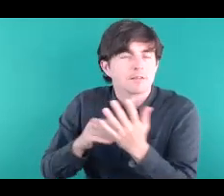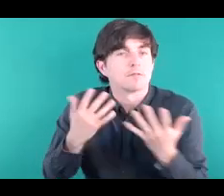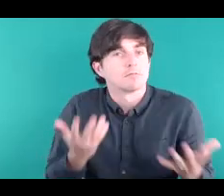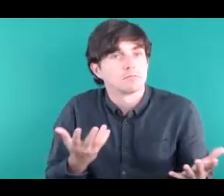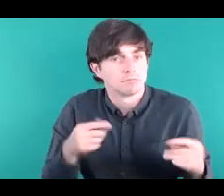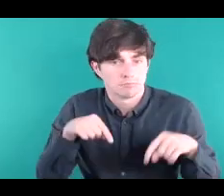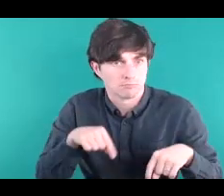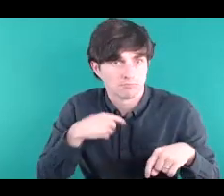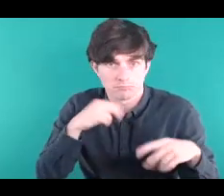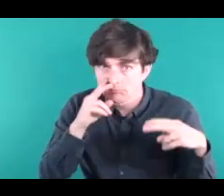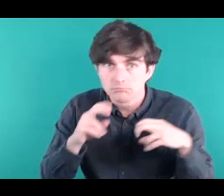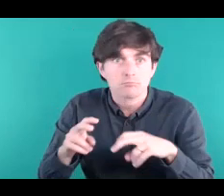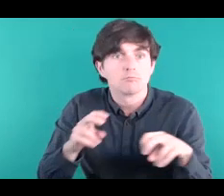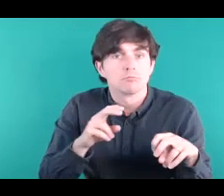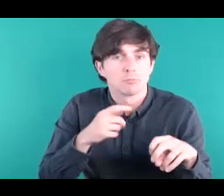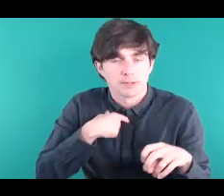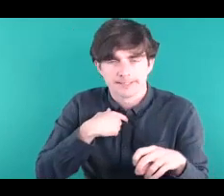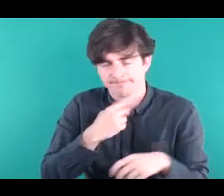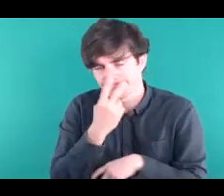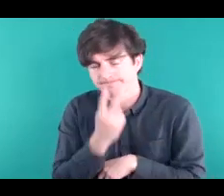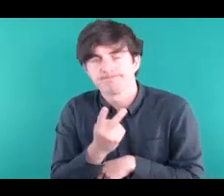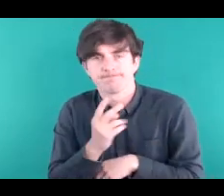we put this as a recommendation.